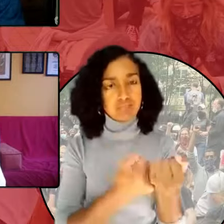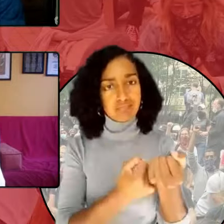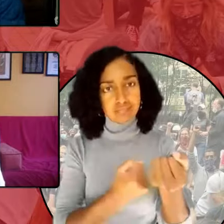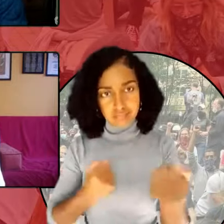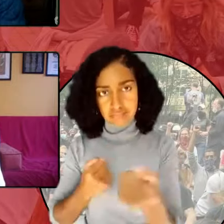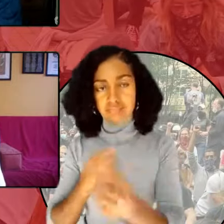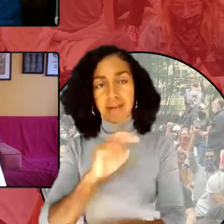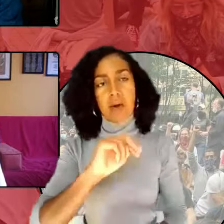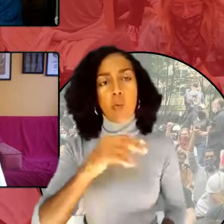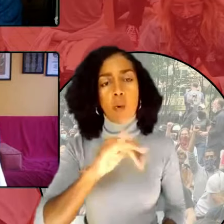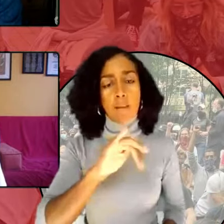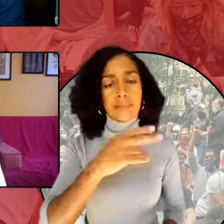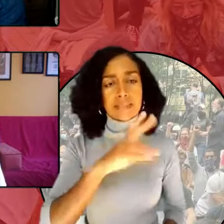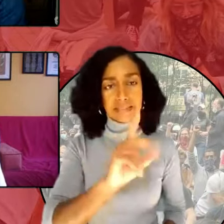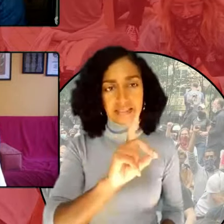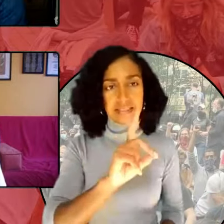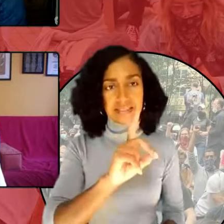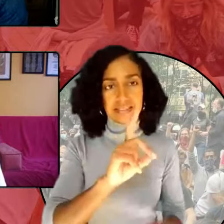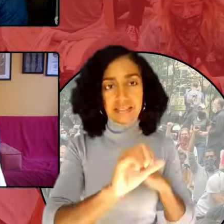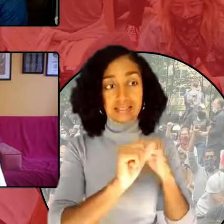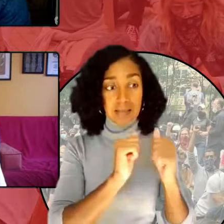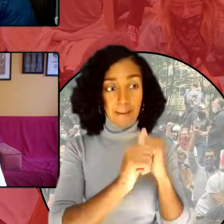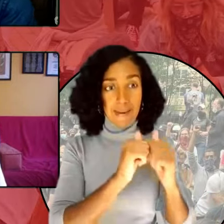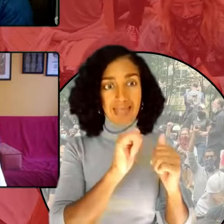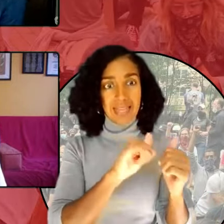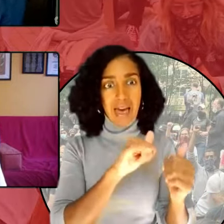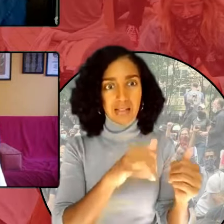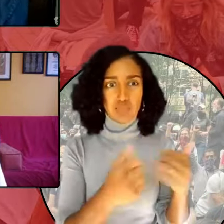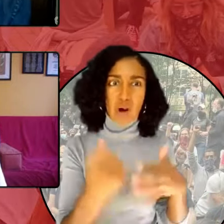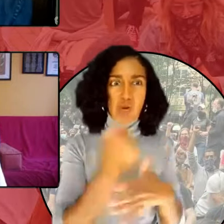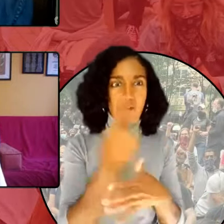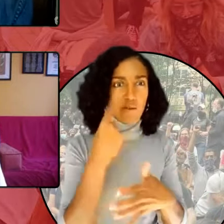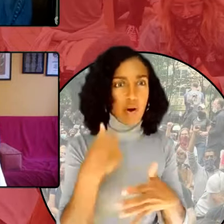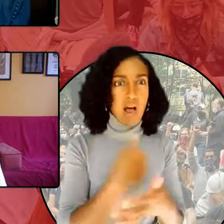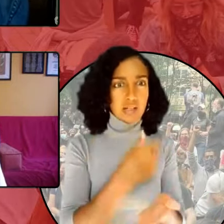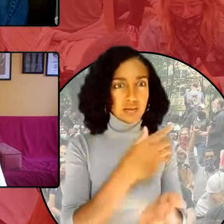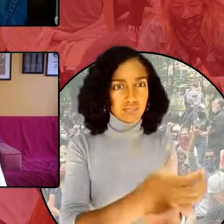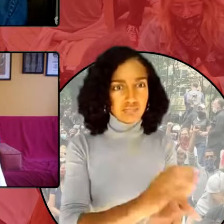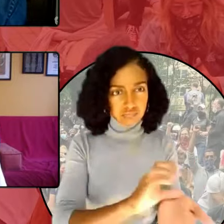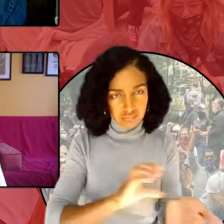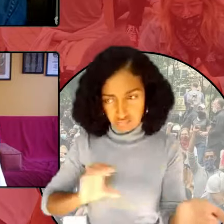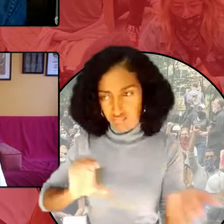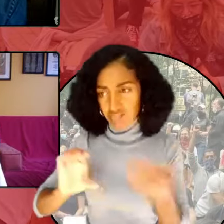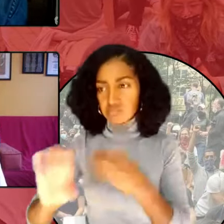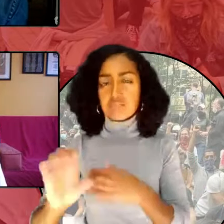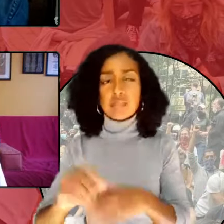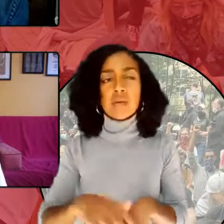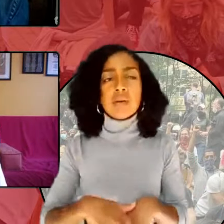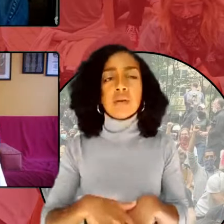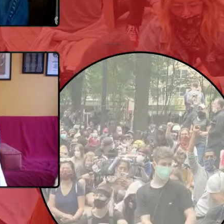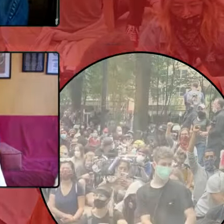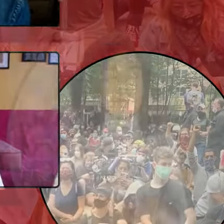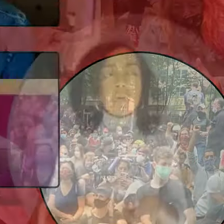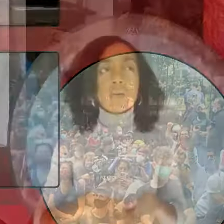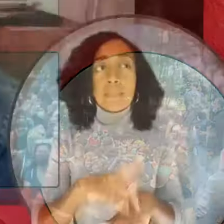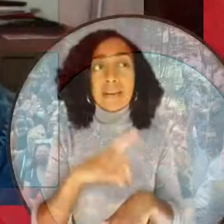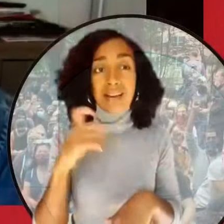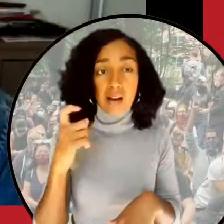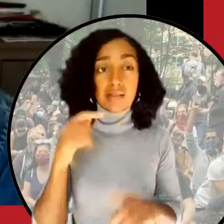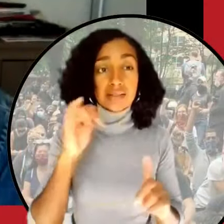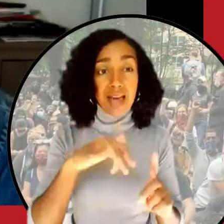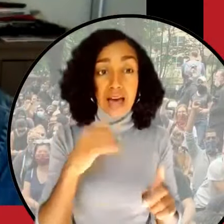the NYPD campaign is a priority campaign for us, because it's a movement demand linked